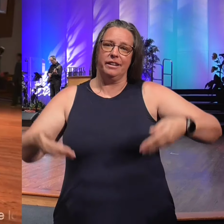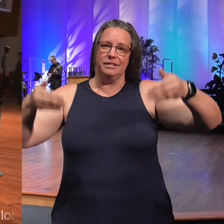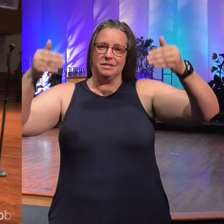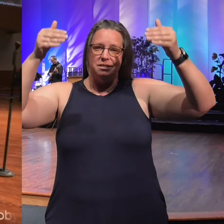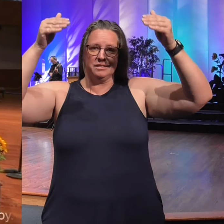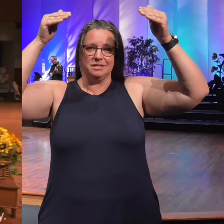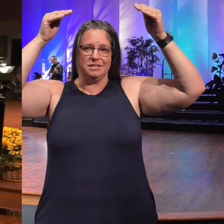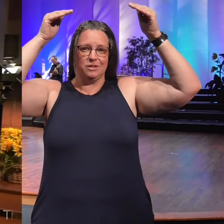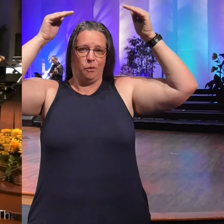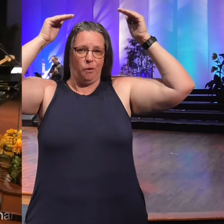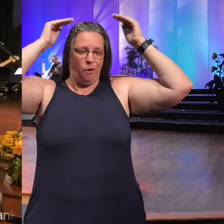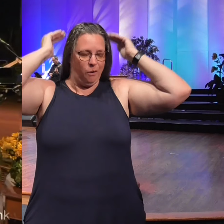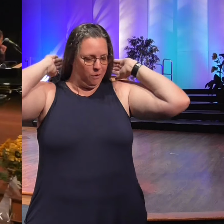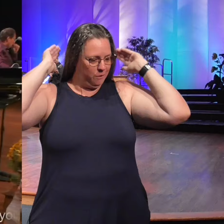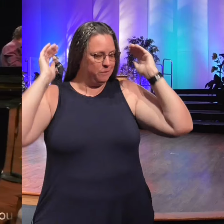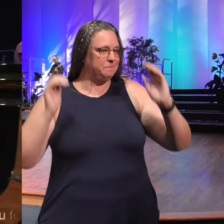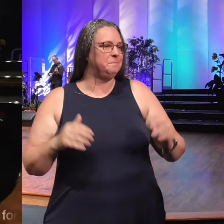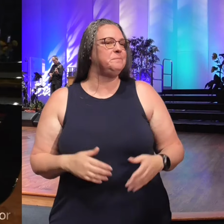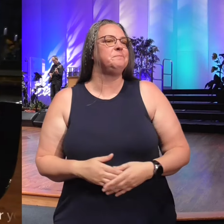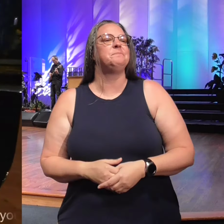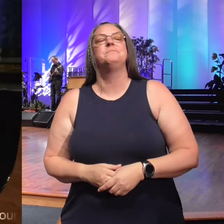win?